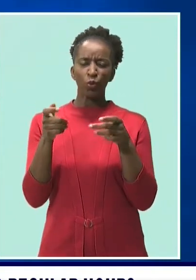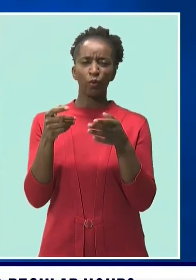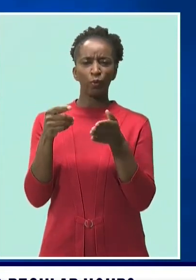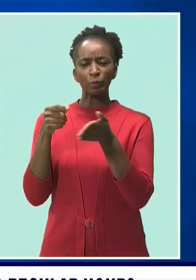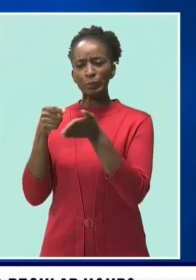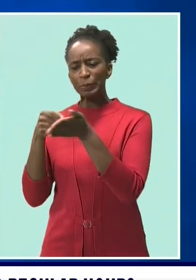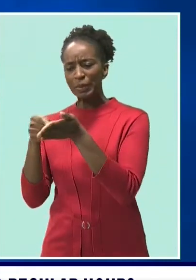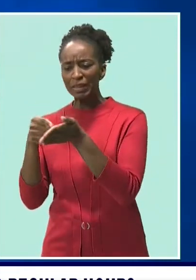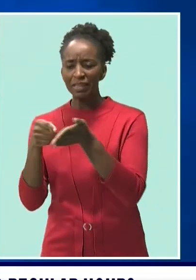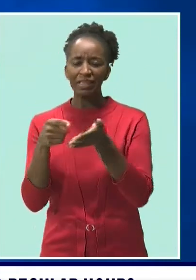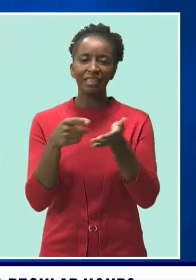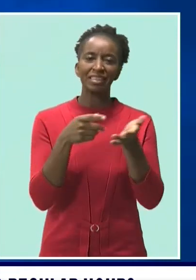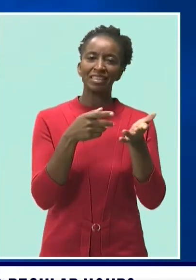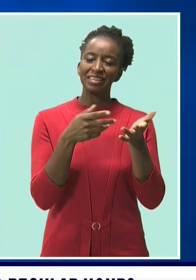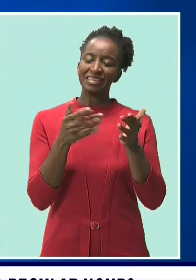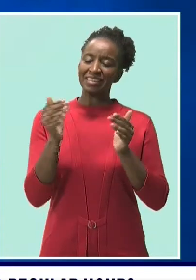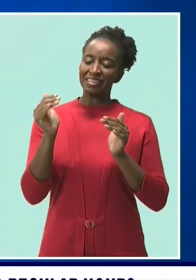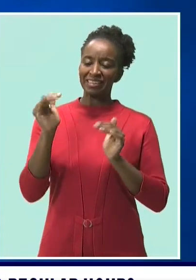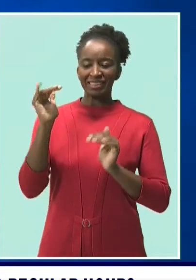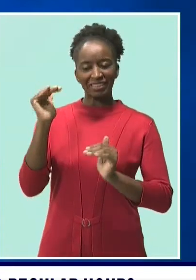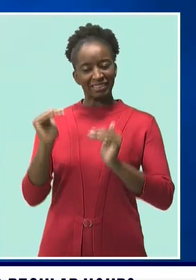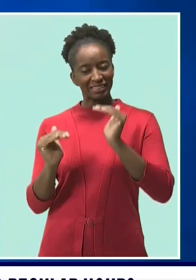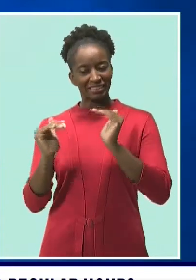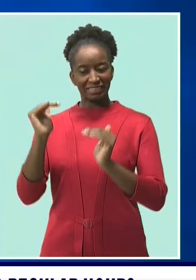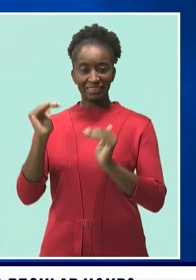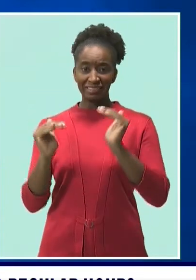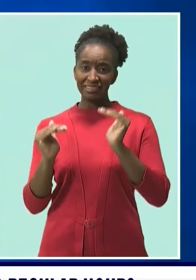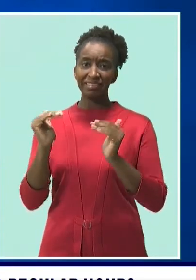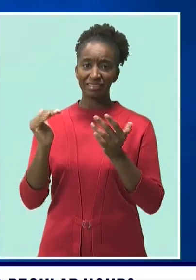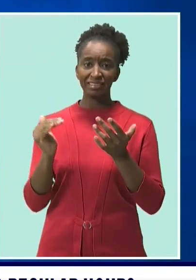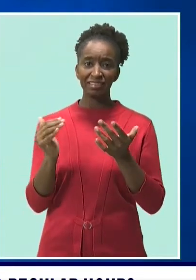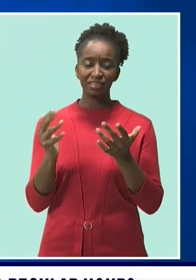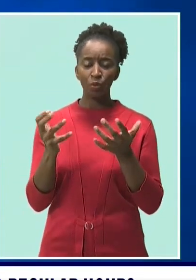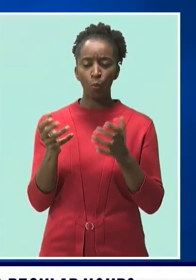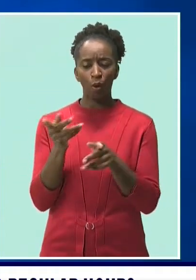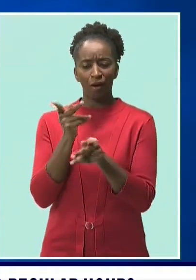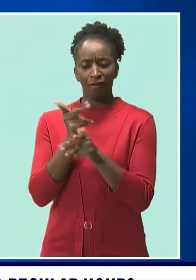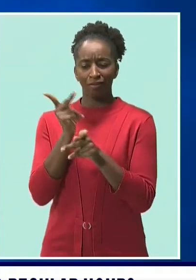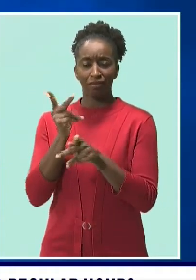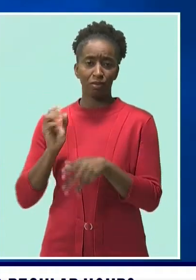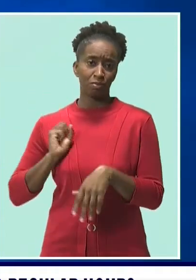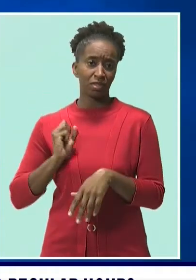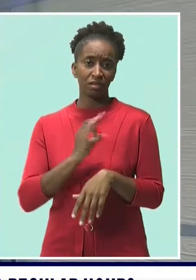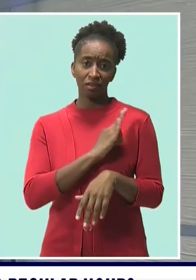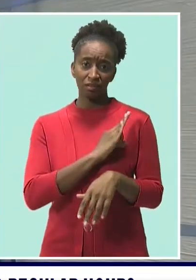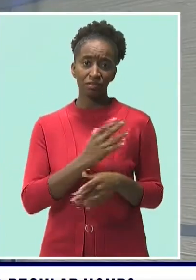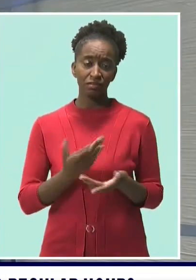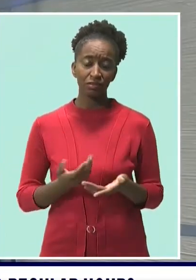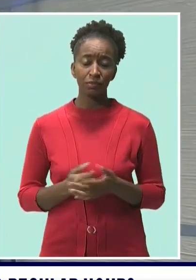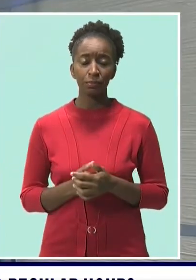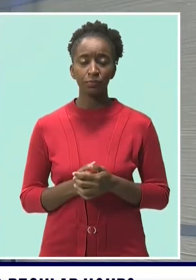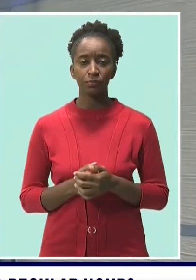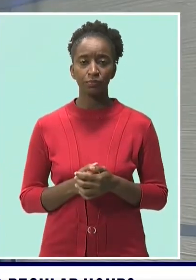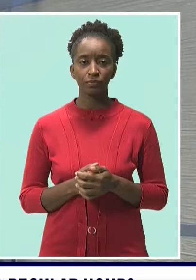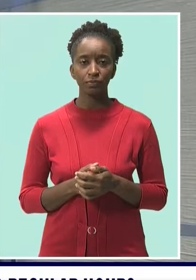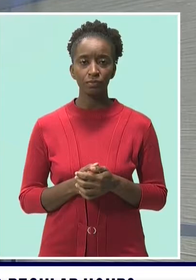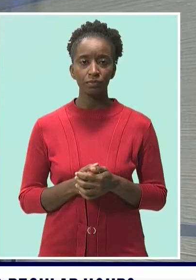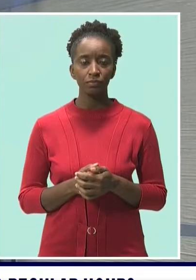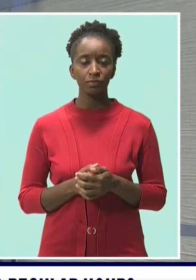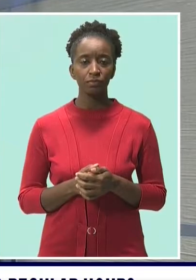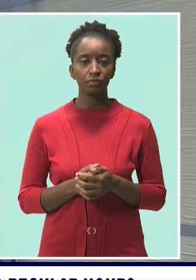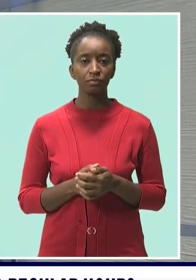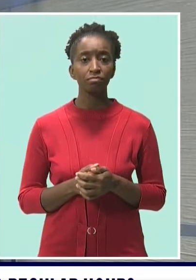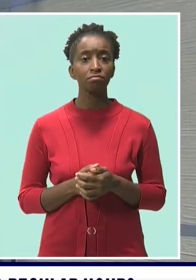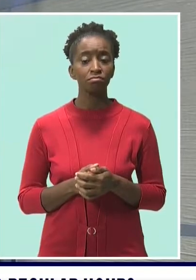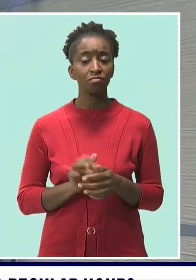can employed, but they have to control their costs, and that's a cost control mechanism at this time. He adds it's also the reason